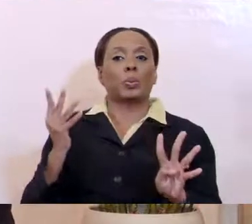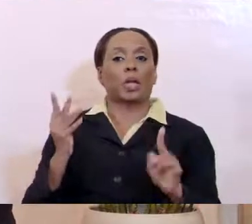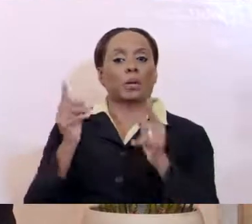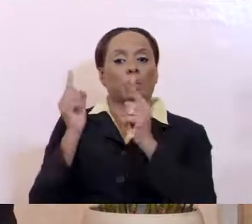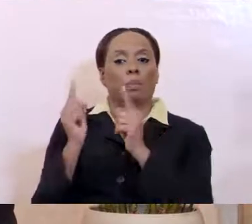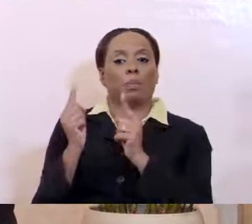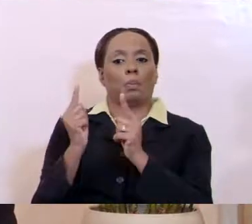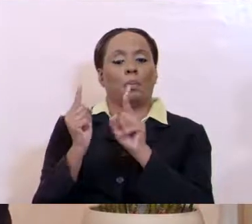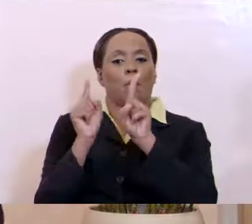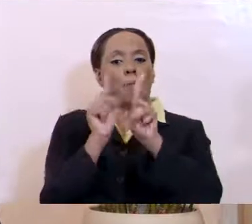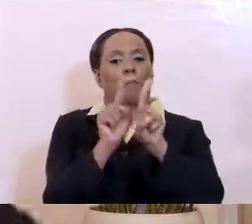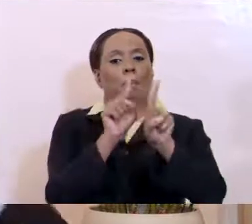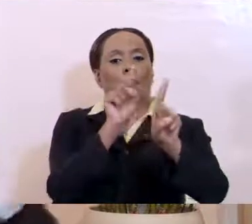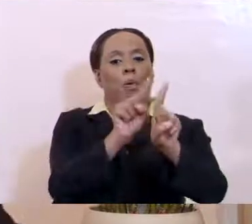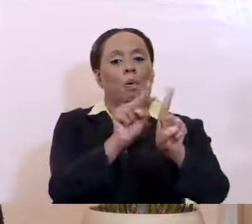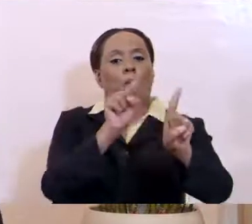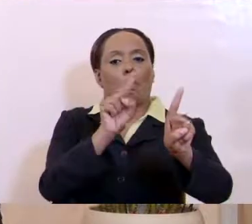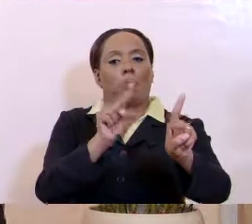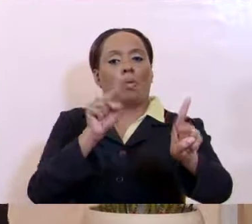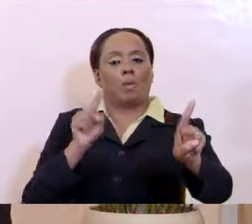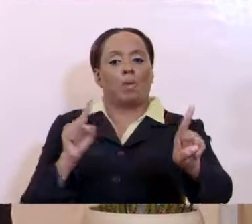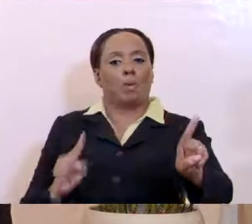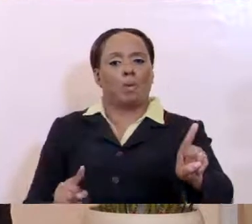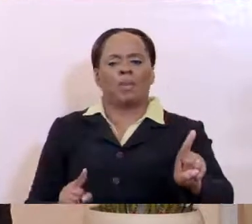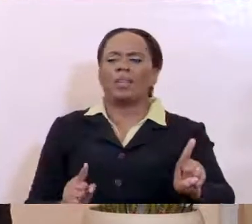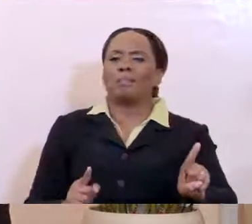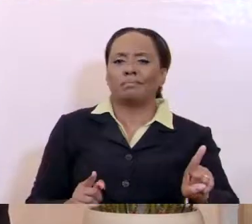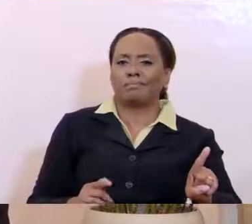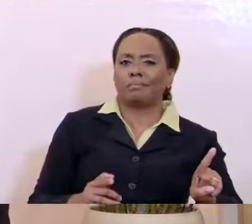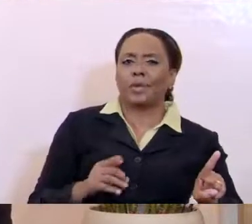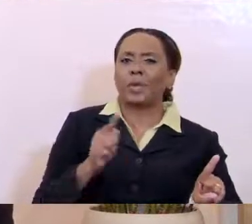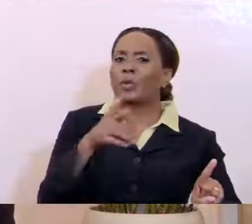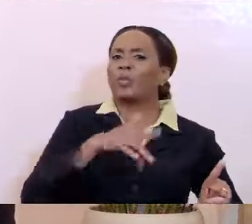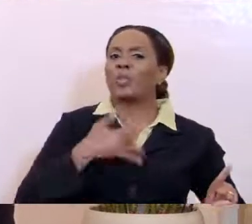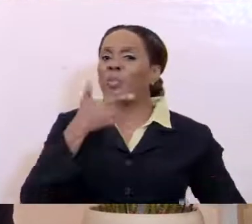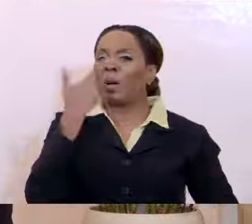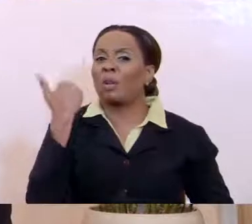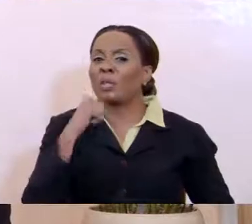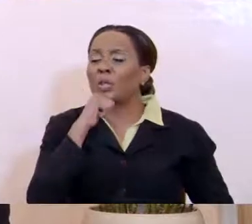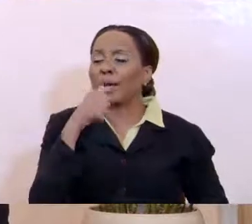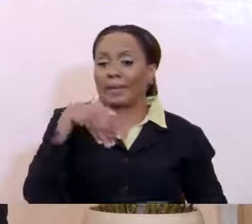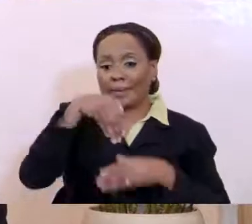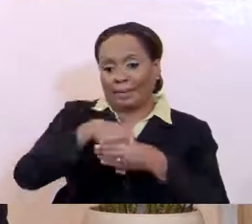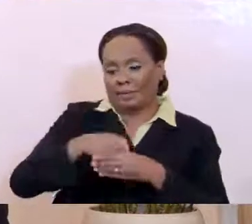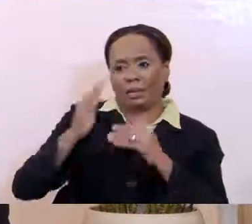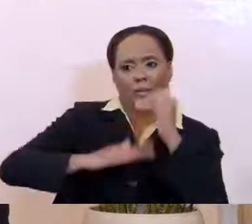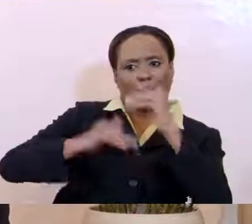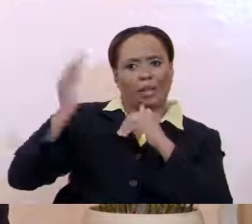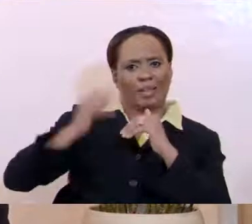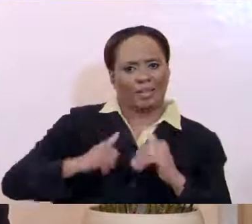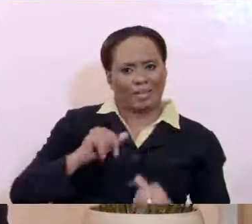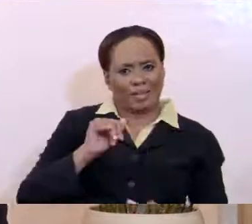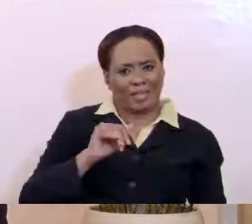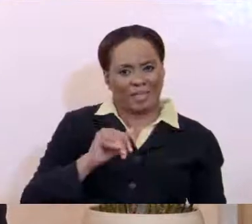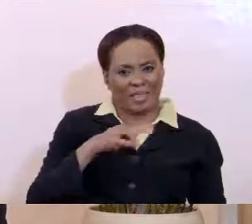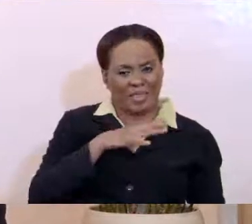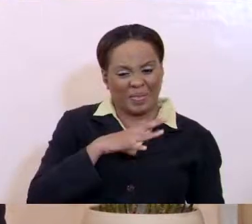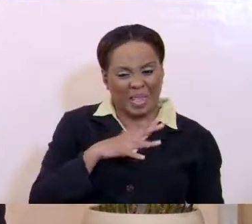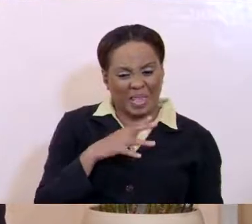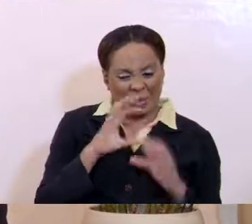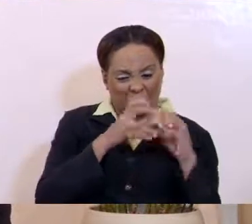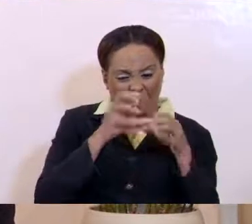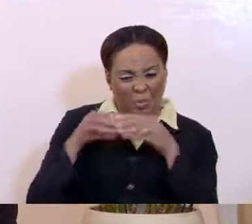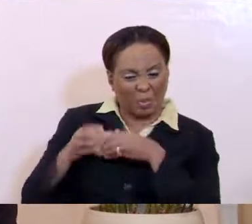protocols. So just because you're not operating in a building with 4 walls and so on, doesn't mean that you are relieved of that obligation. So